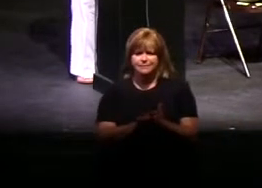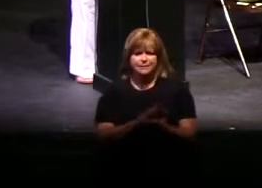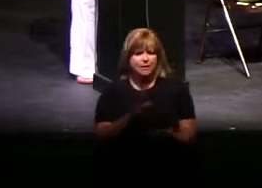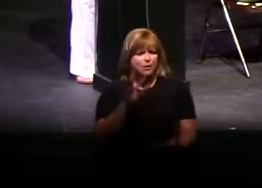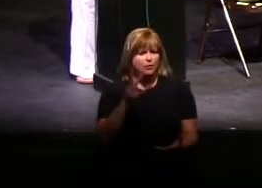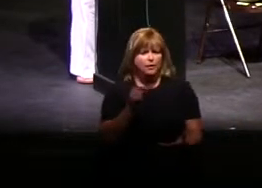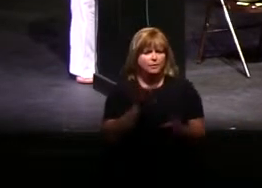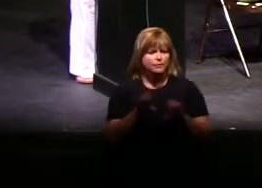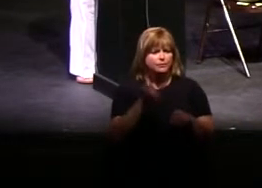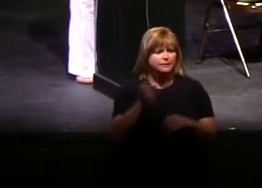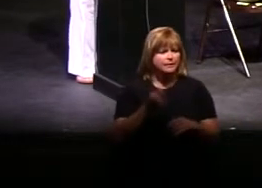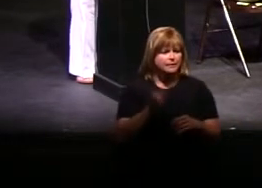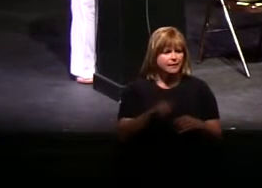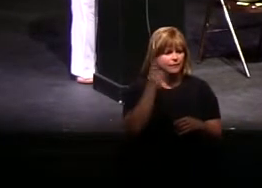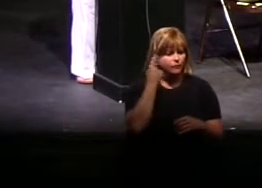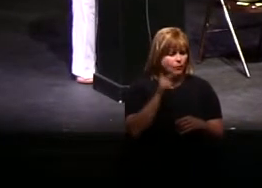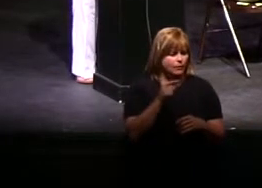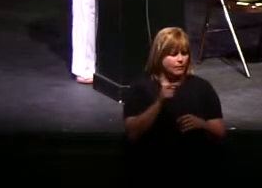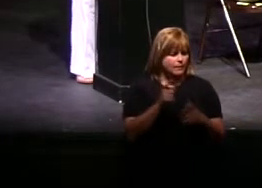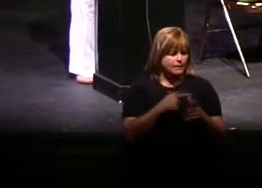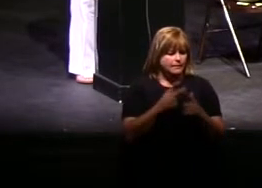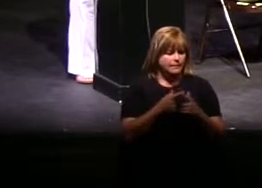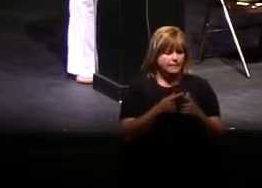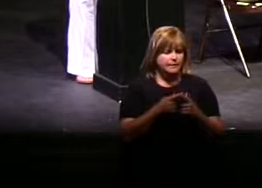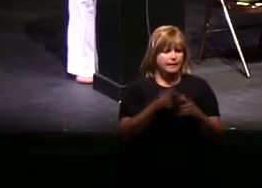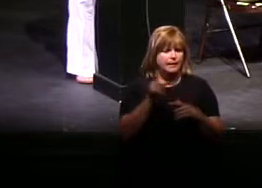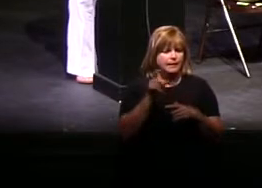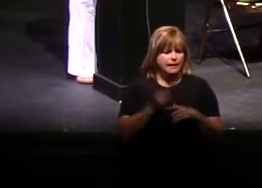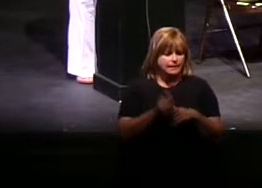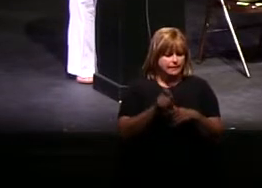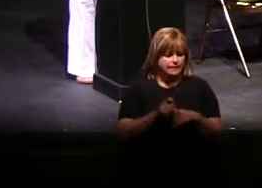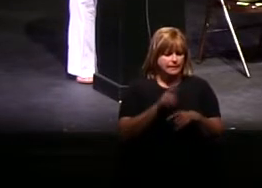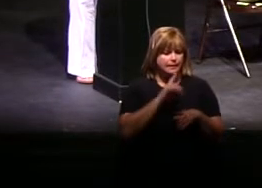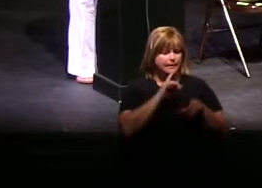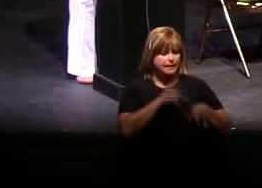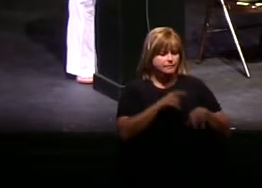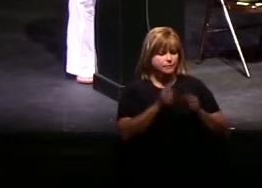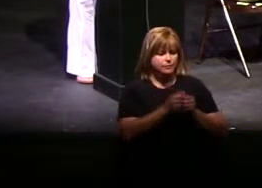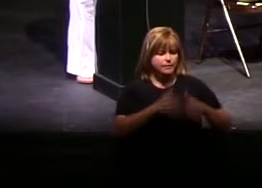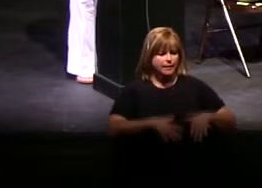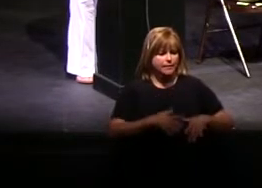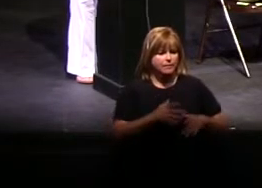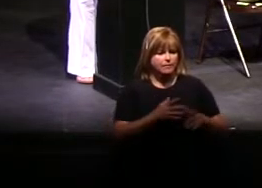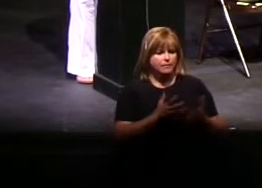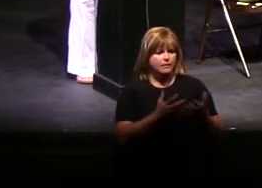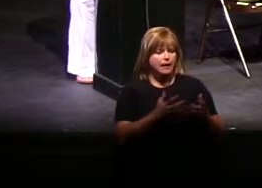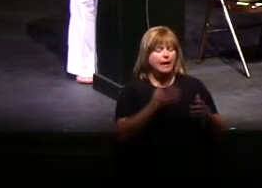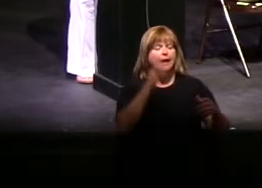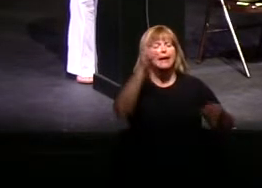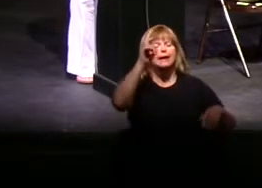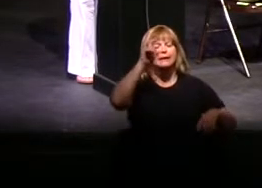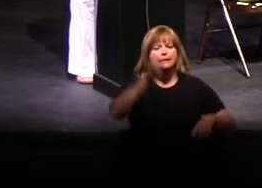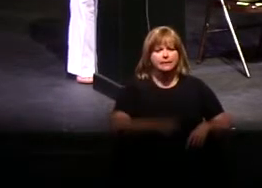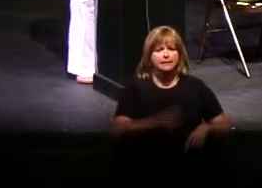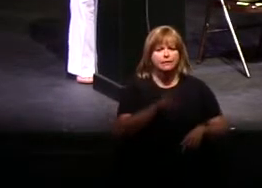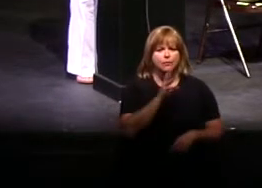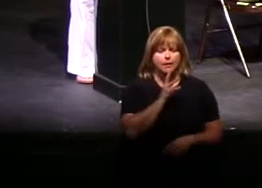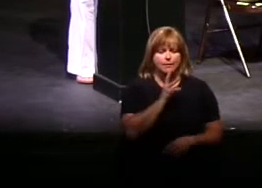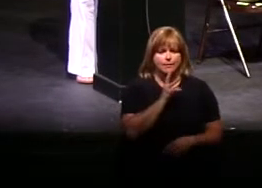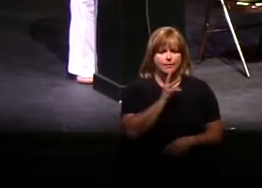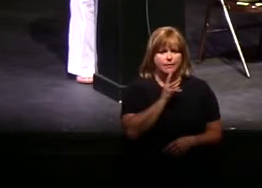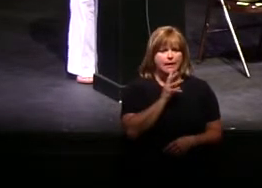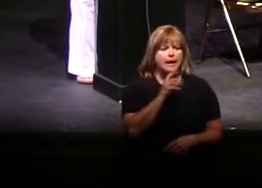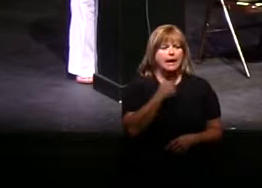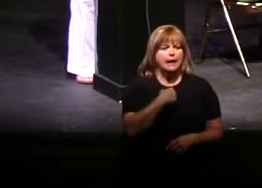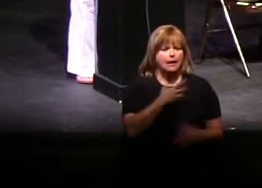feel better? I knew the answer without hesitation. Water. I want.